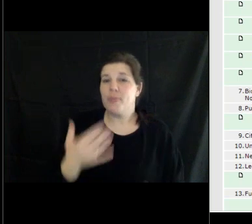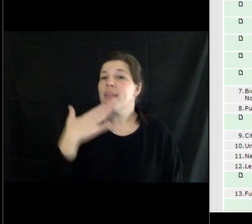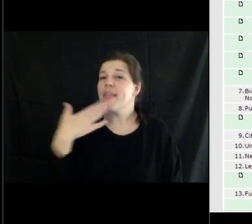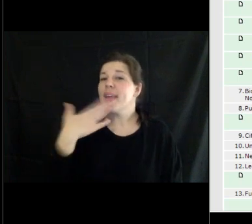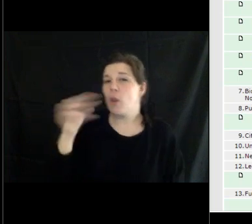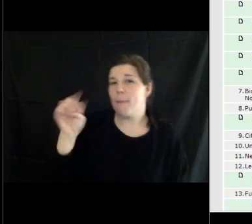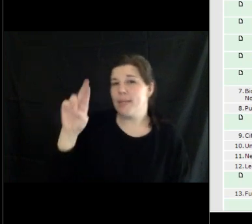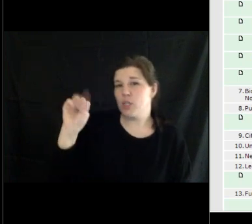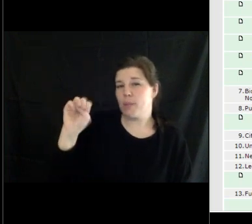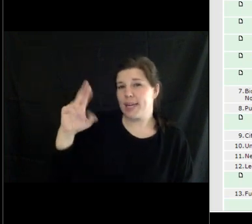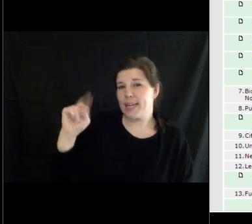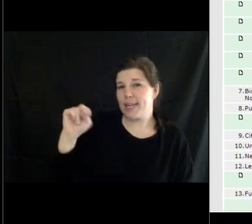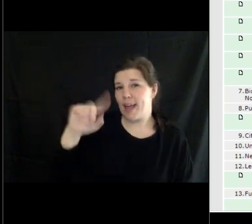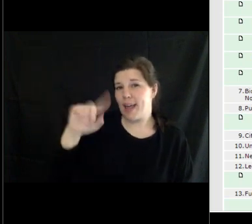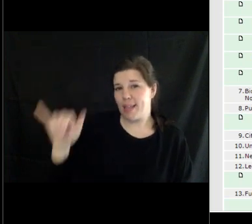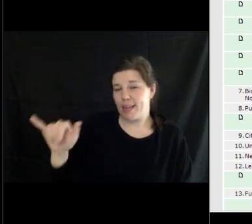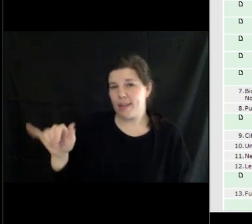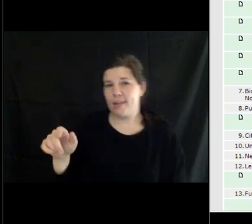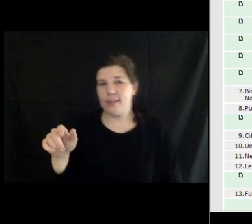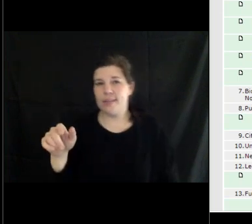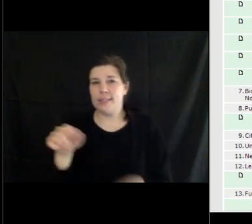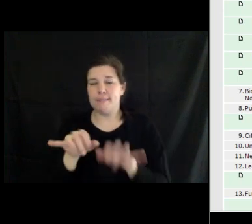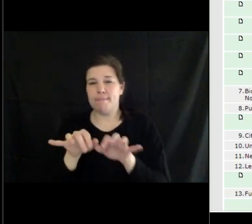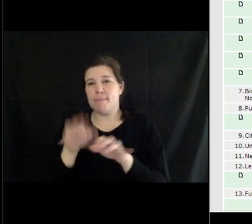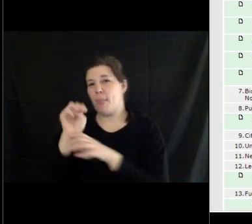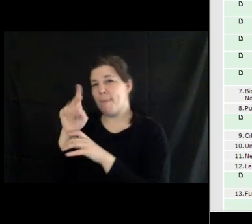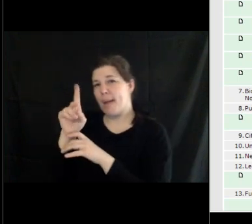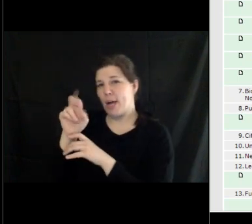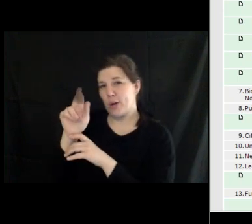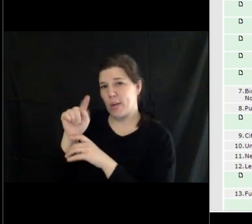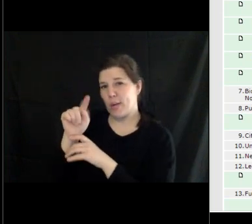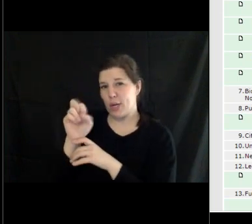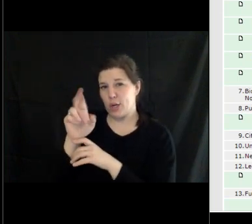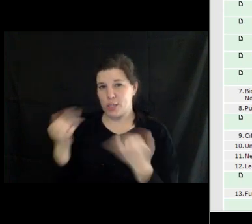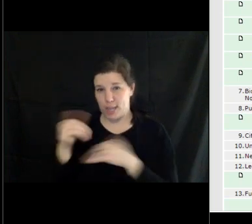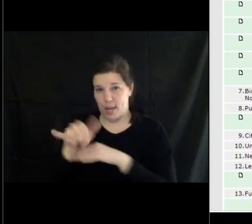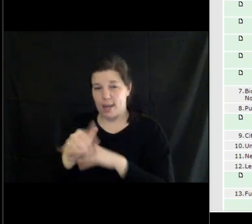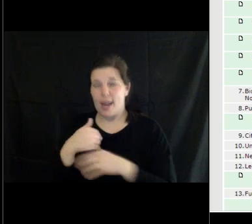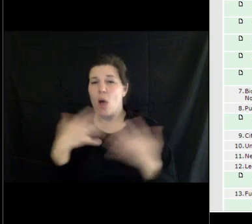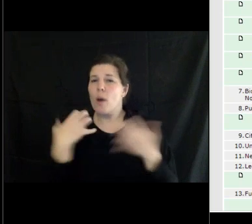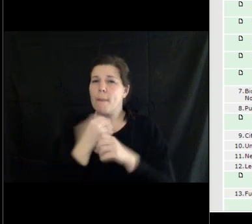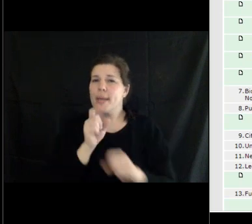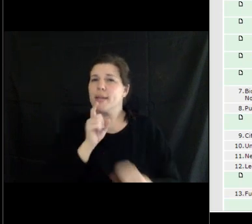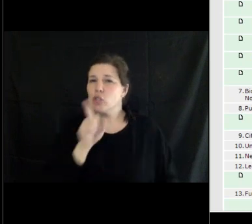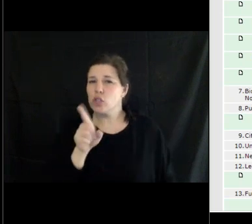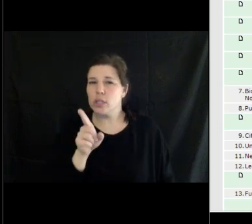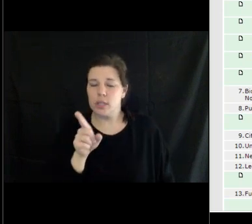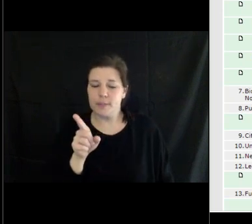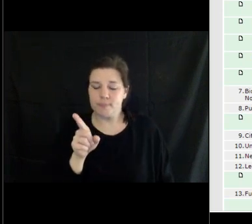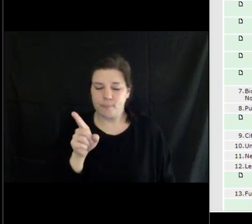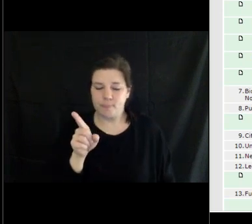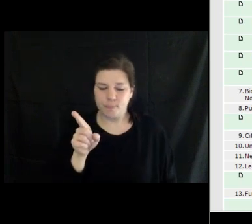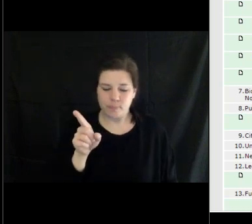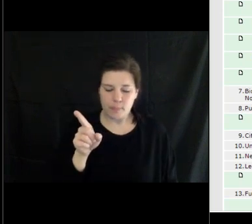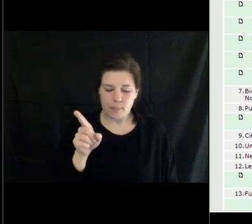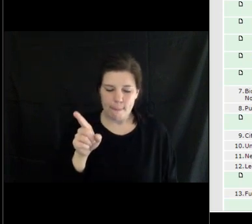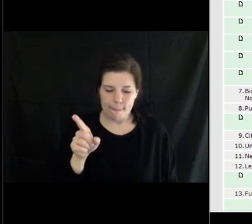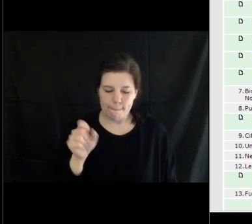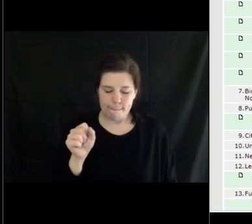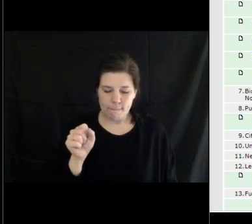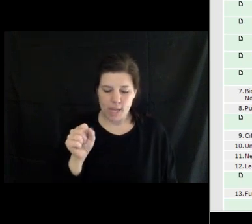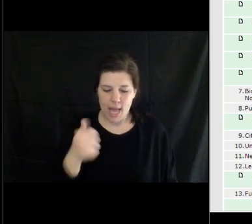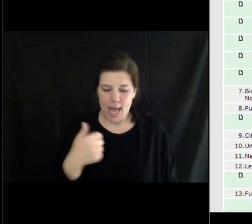McNally, the moderator for the session tonight. I just want to make sure that